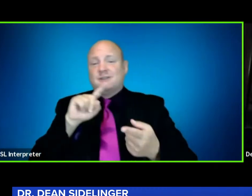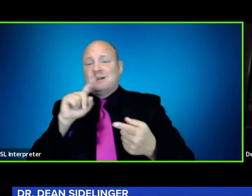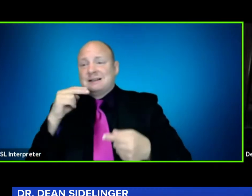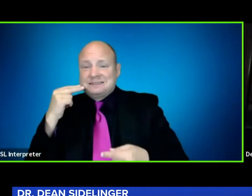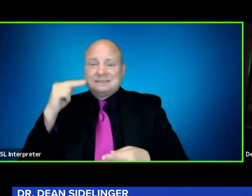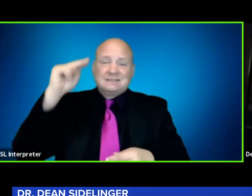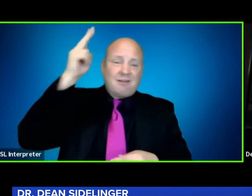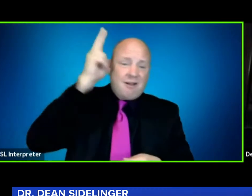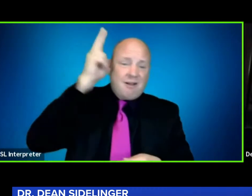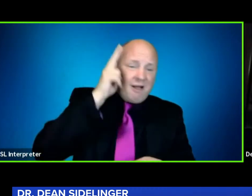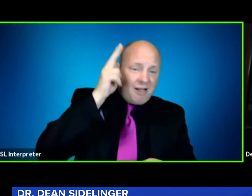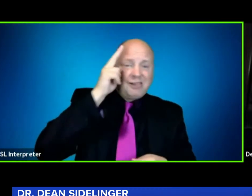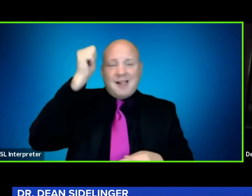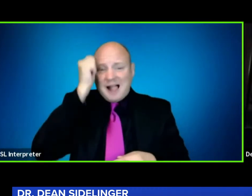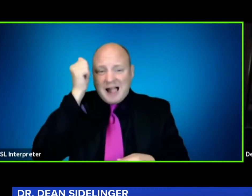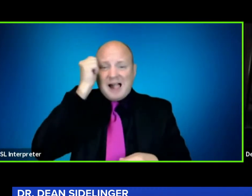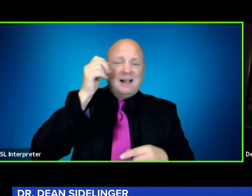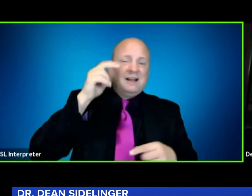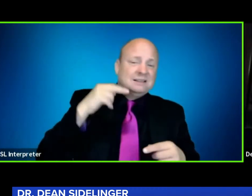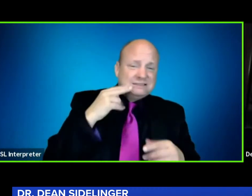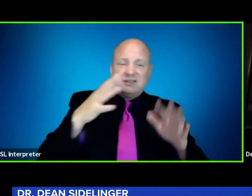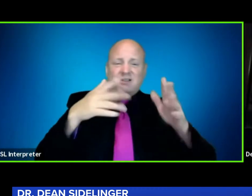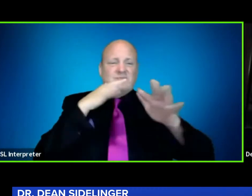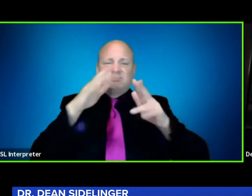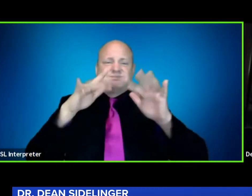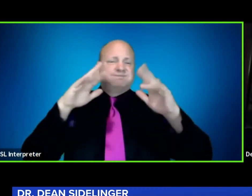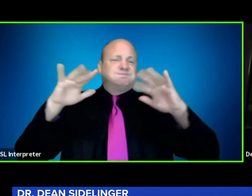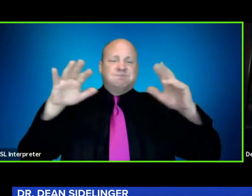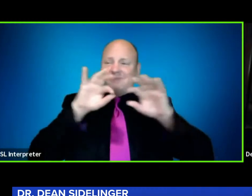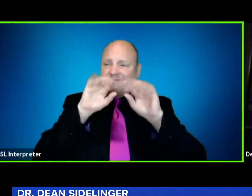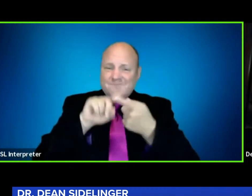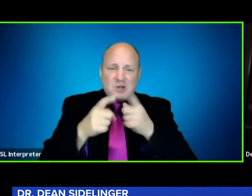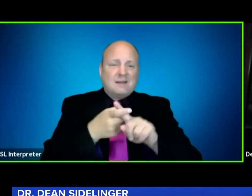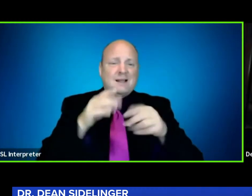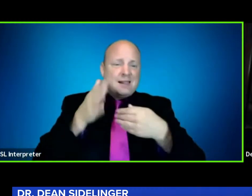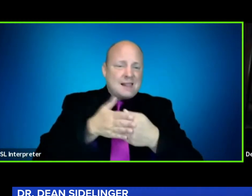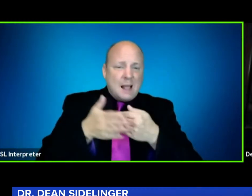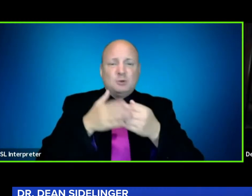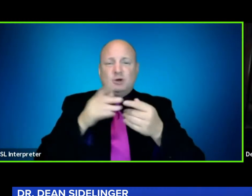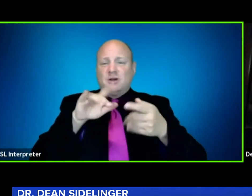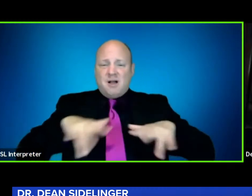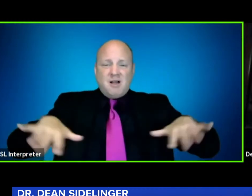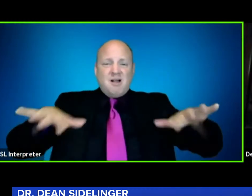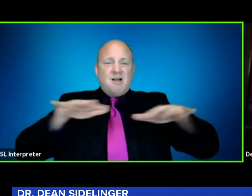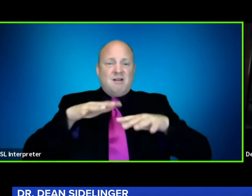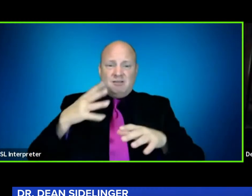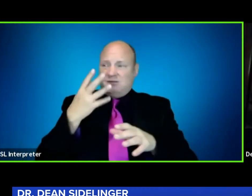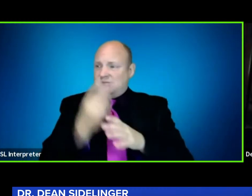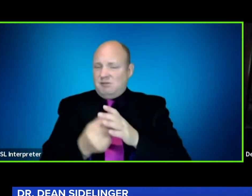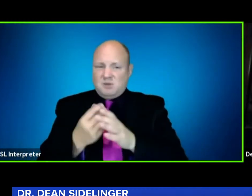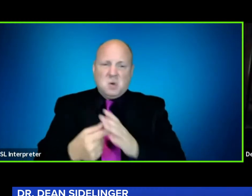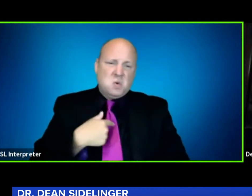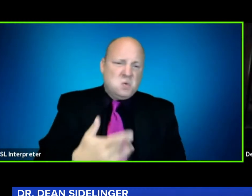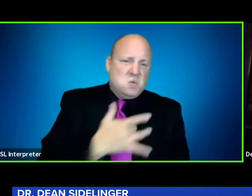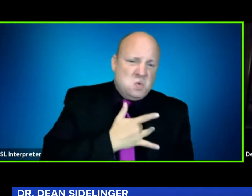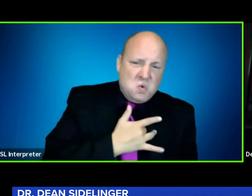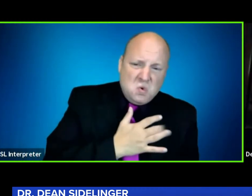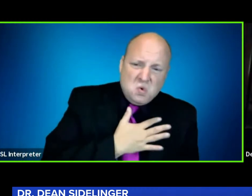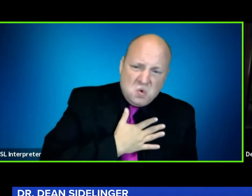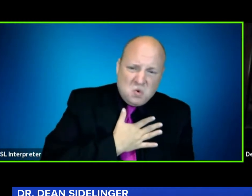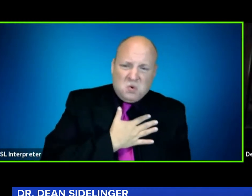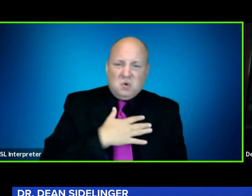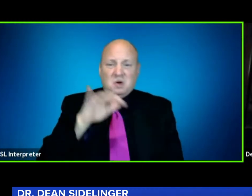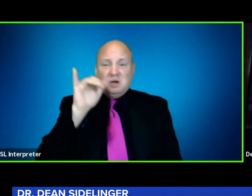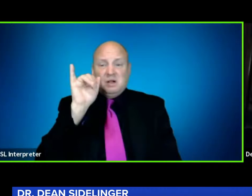again. This grief has become far too common, but it has not gotten any easier.